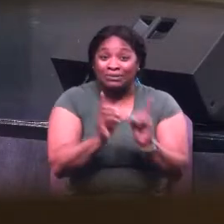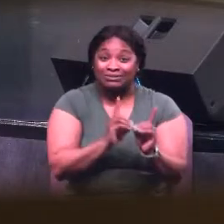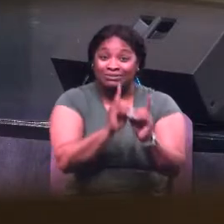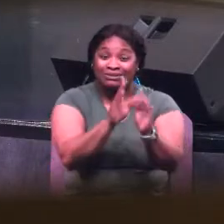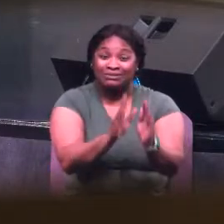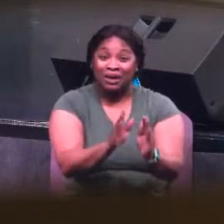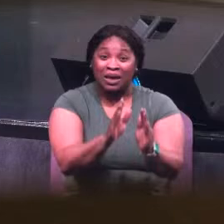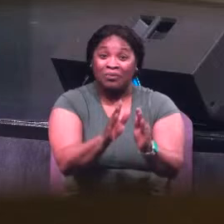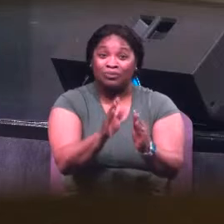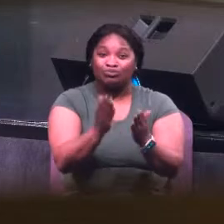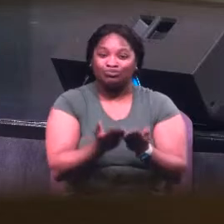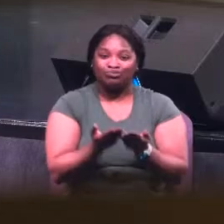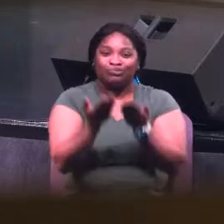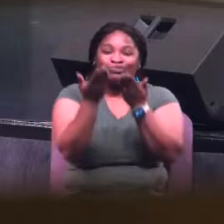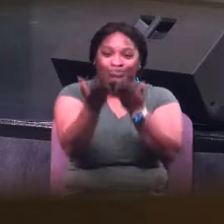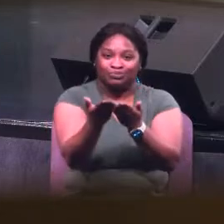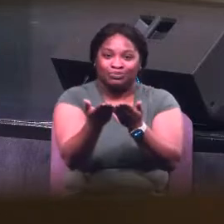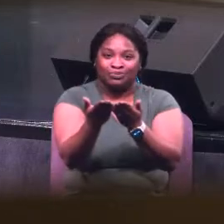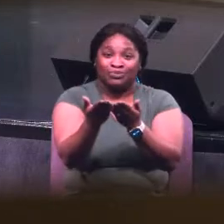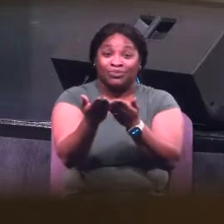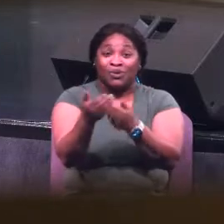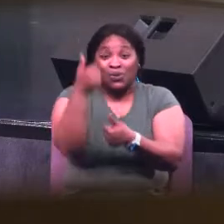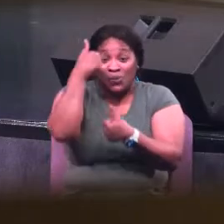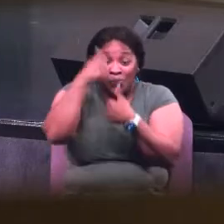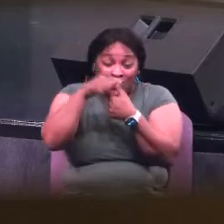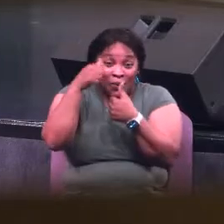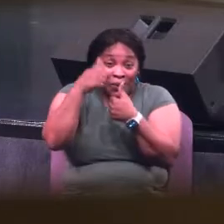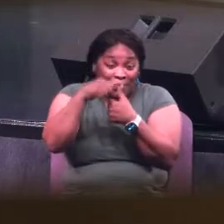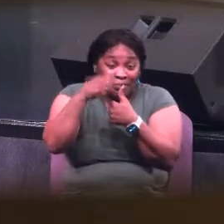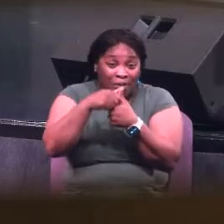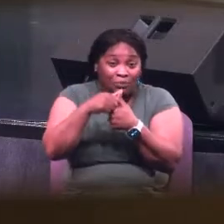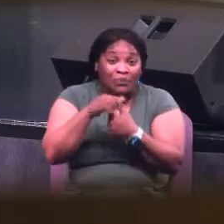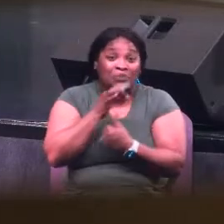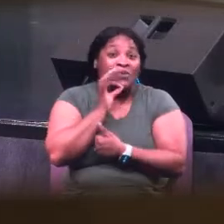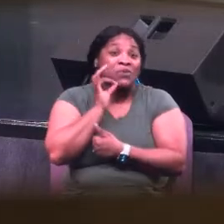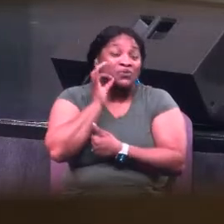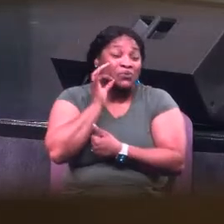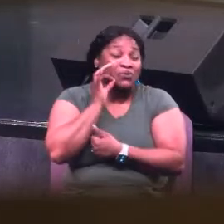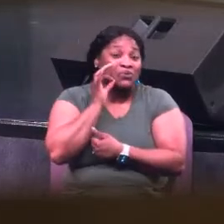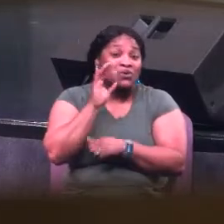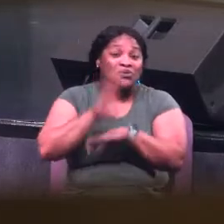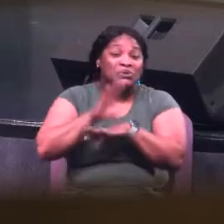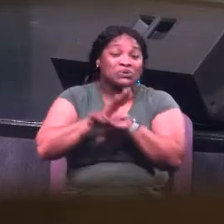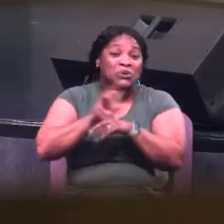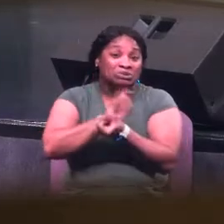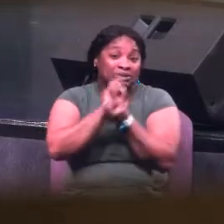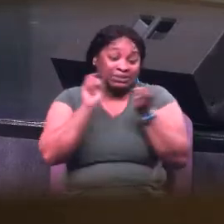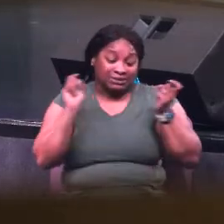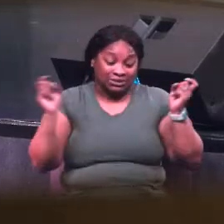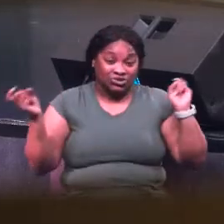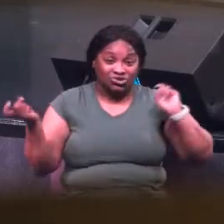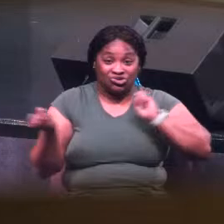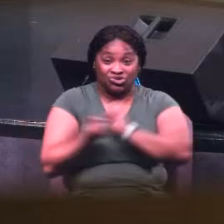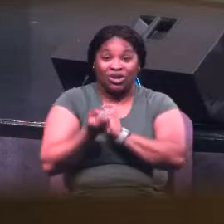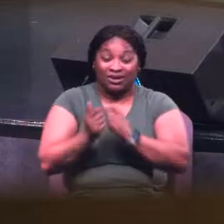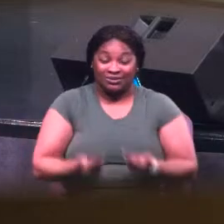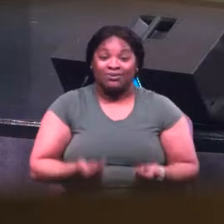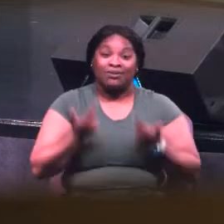disciples you produce. Remember now, the fruit of the church is changed lives.